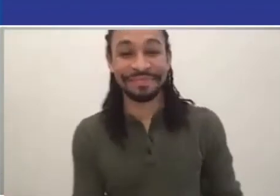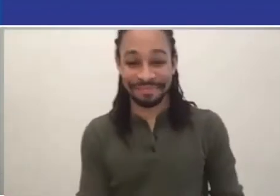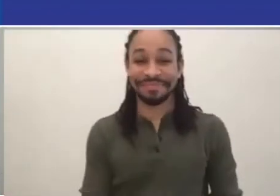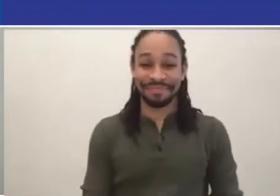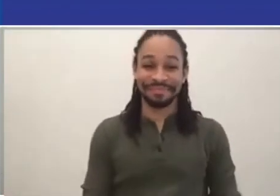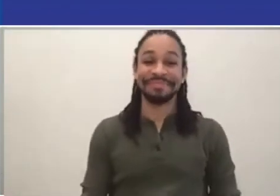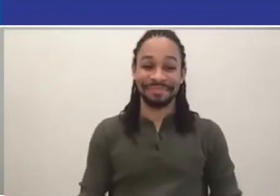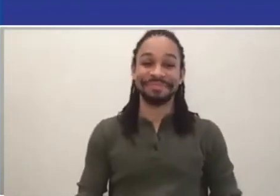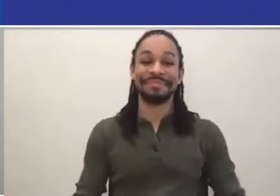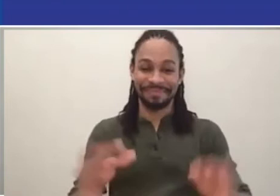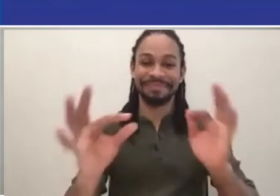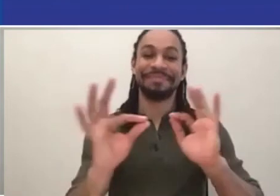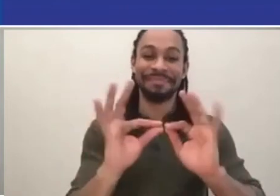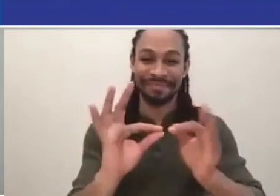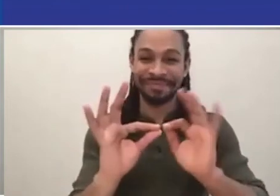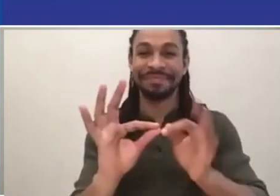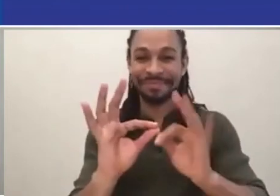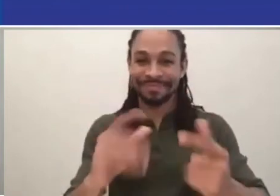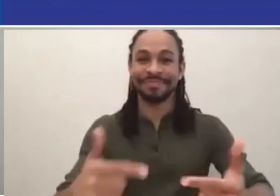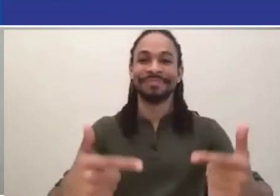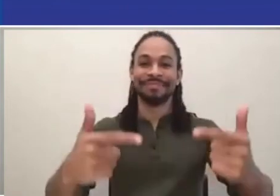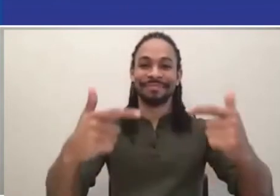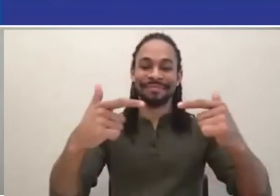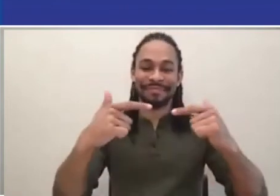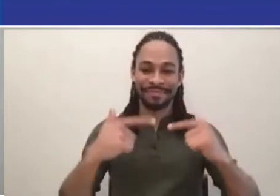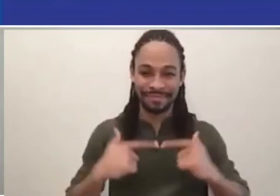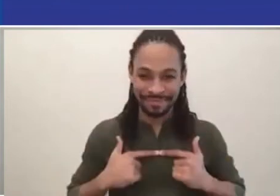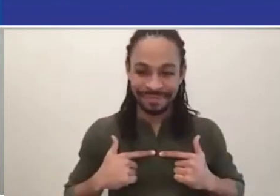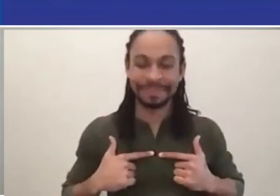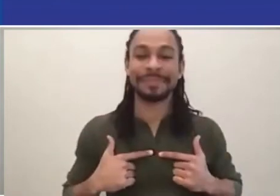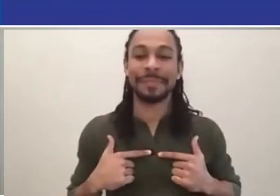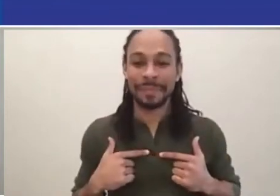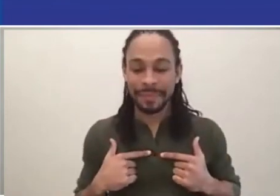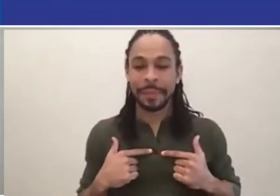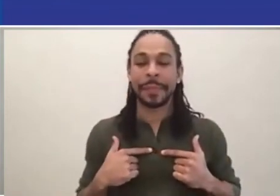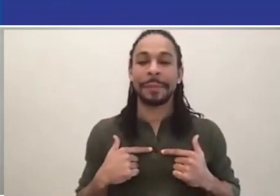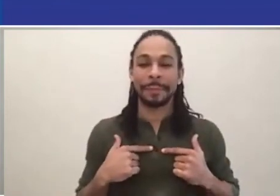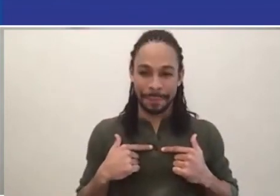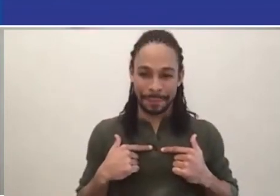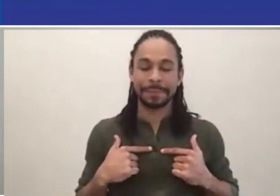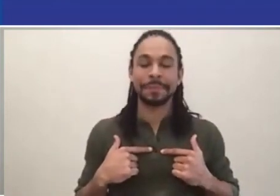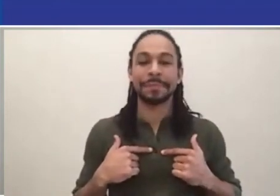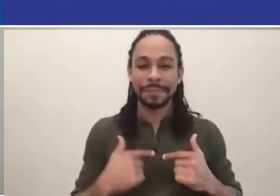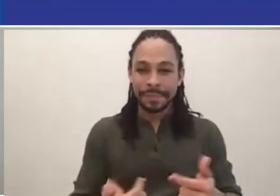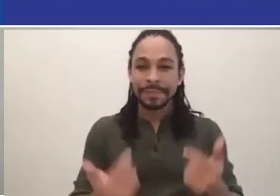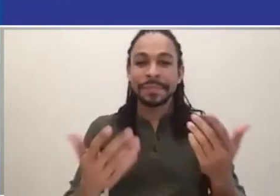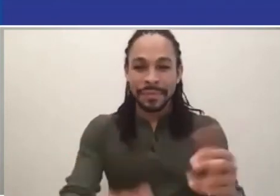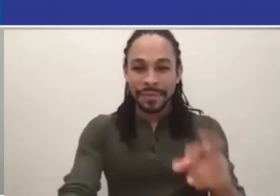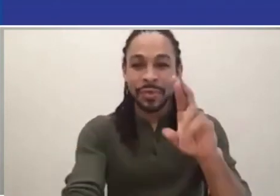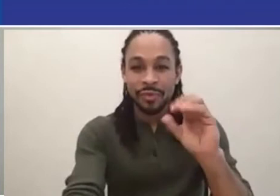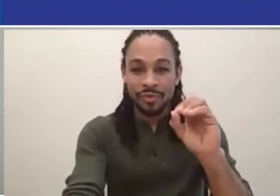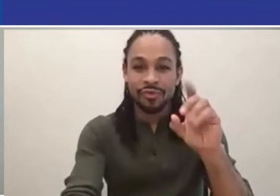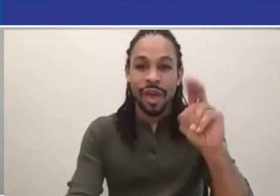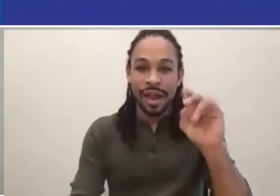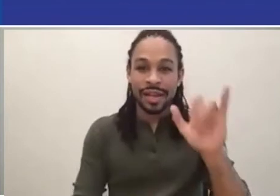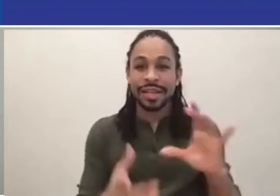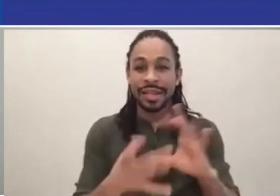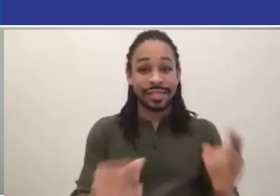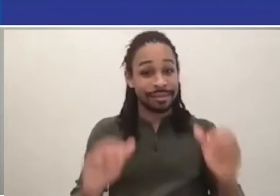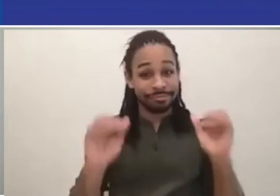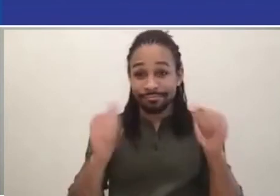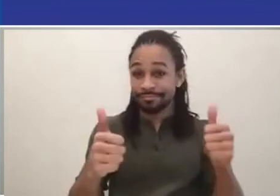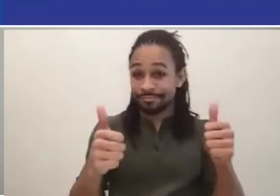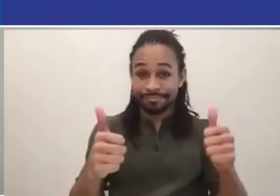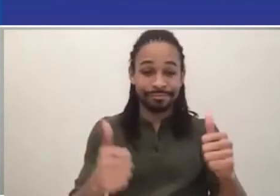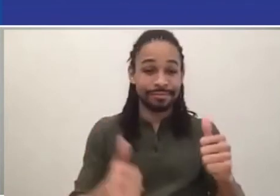cannot move on to the next question without just acknowledging just a couple of things you said there, which is